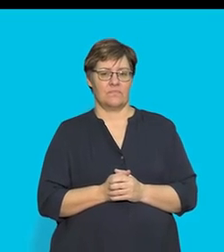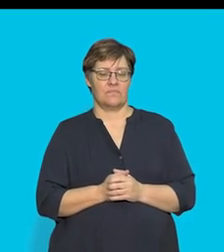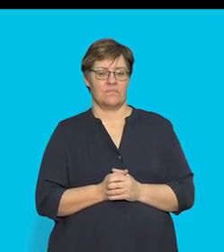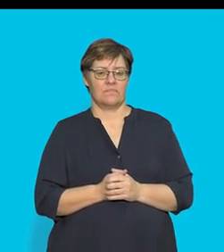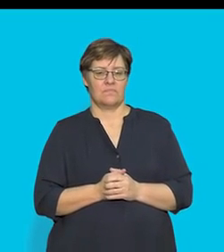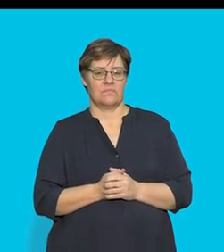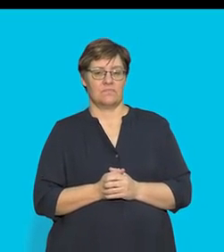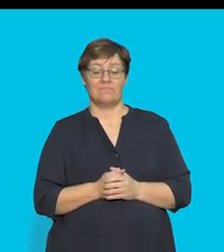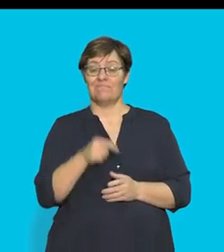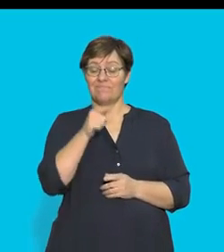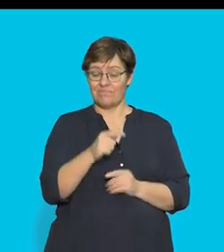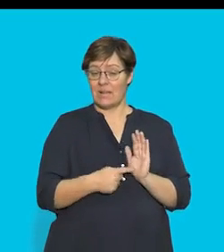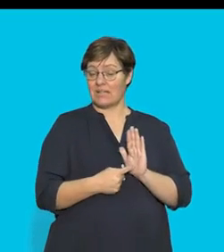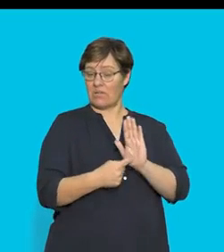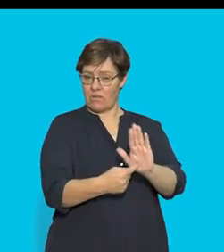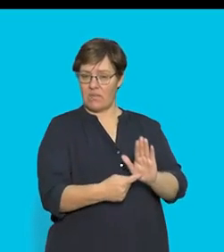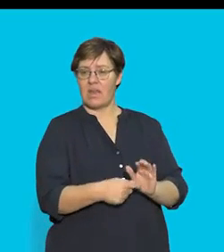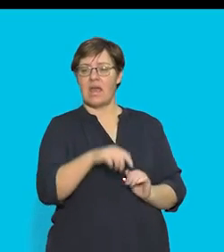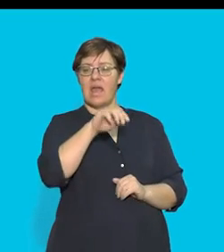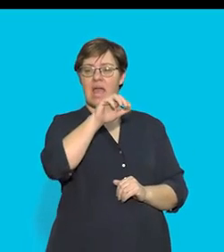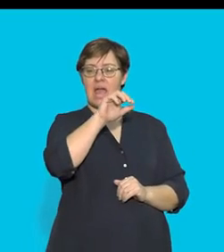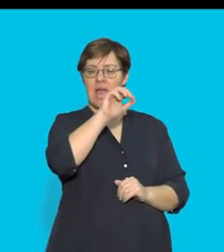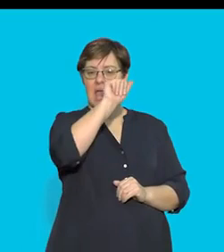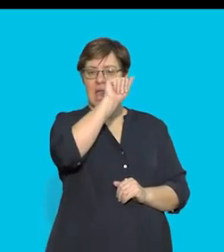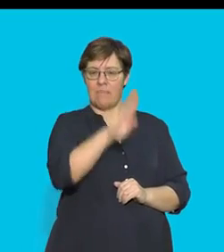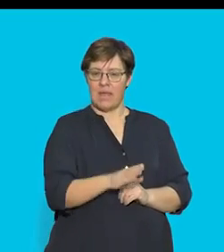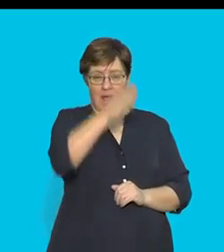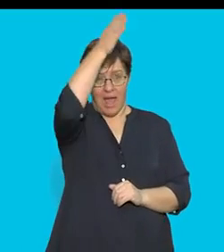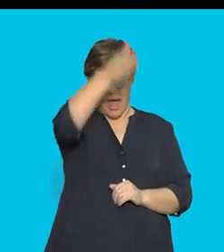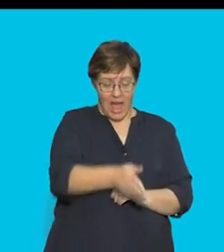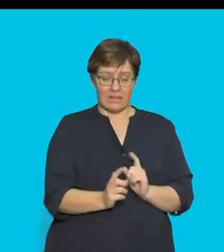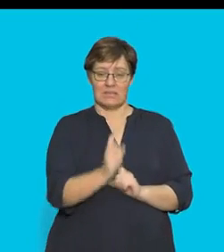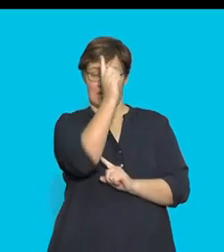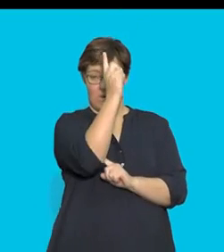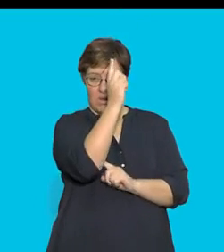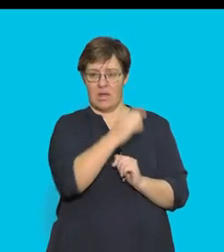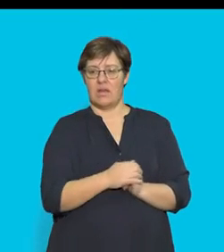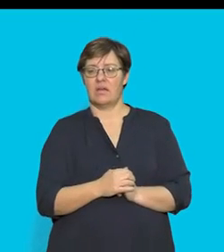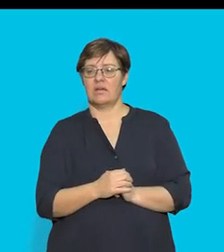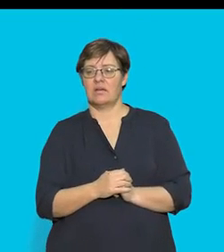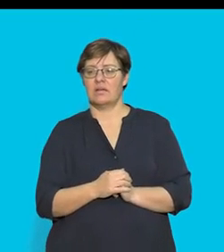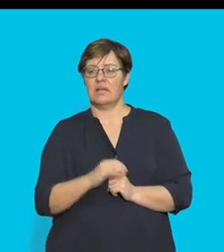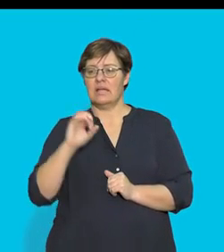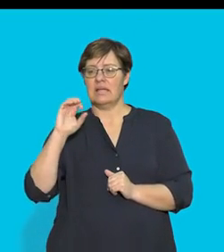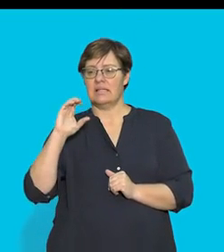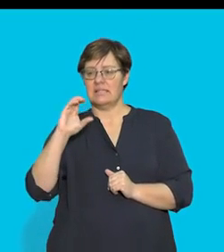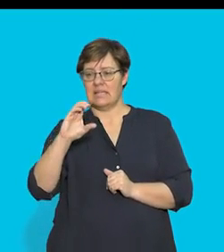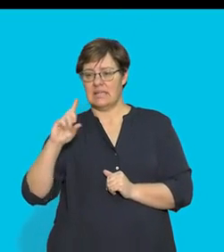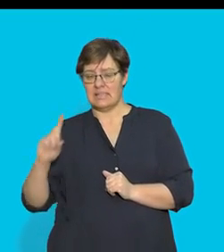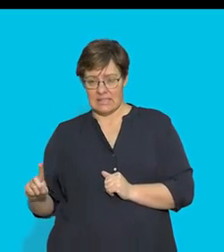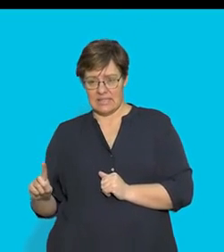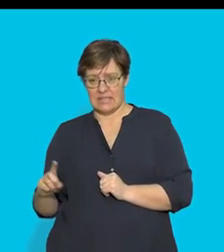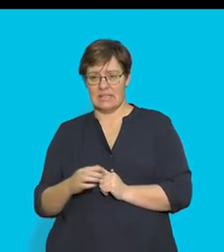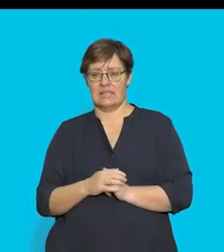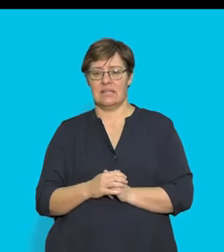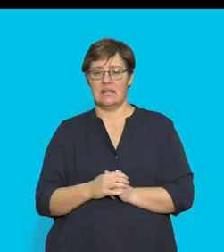Okay, in this diagram, AB is the height of a vertical tower. C and D are 2 points in the same horizontal plane as the foot of